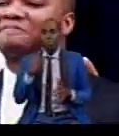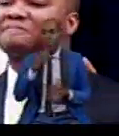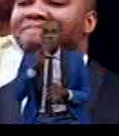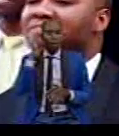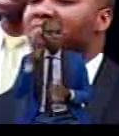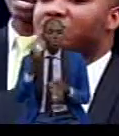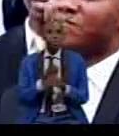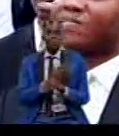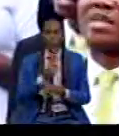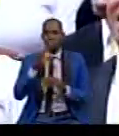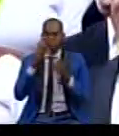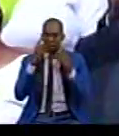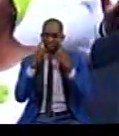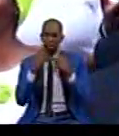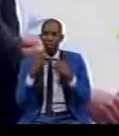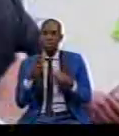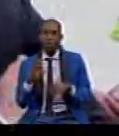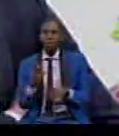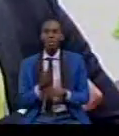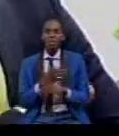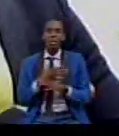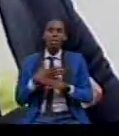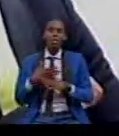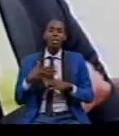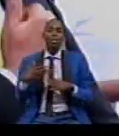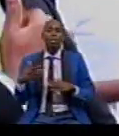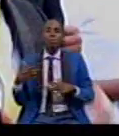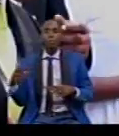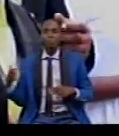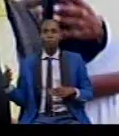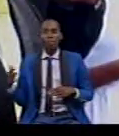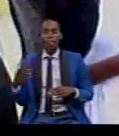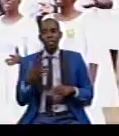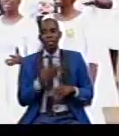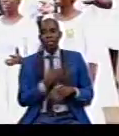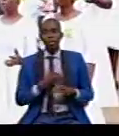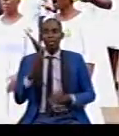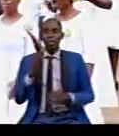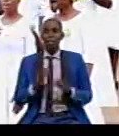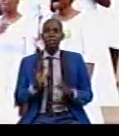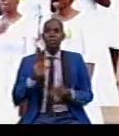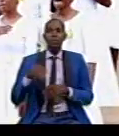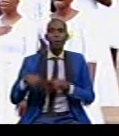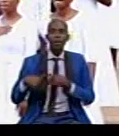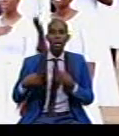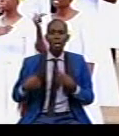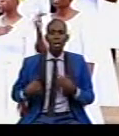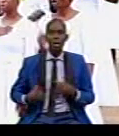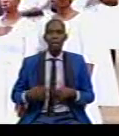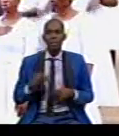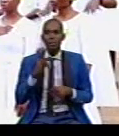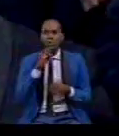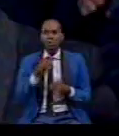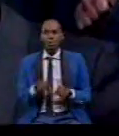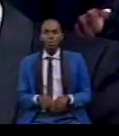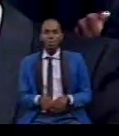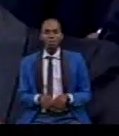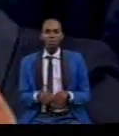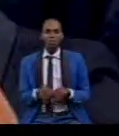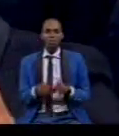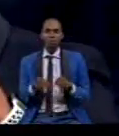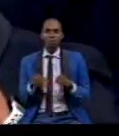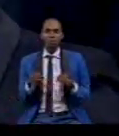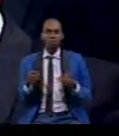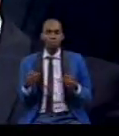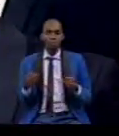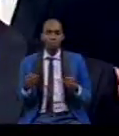that makes him to blot out all our sins. When the times of refreshing renewal,